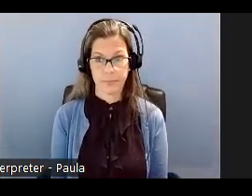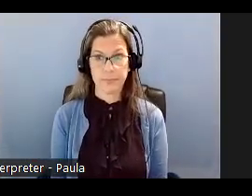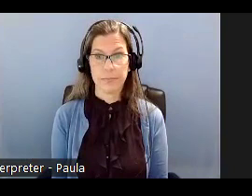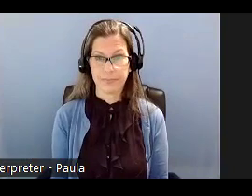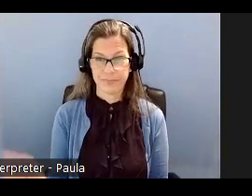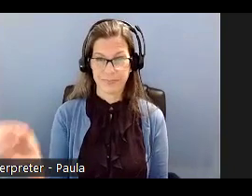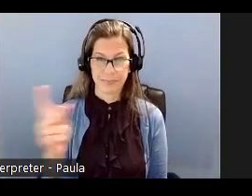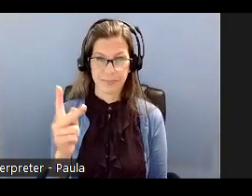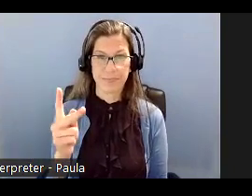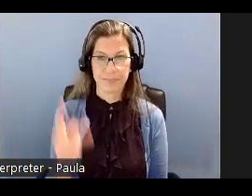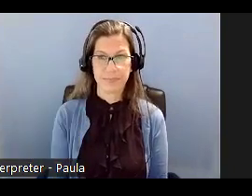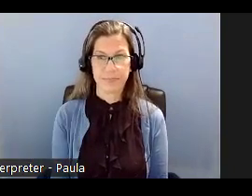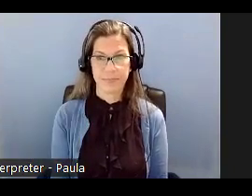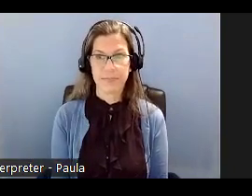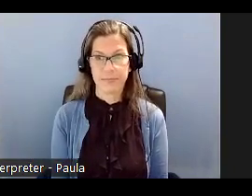Okay, I